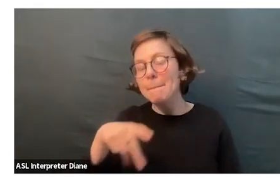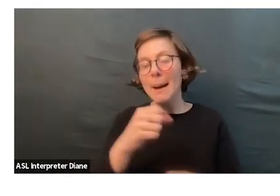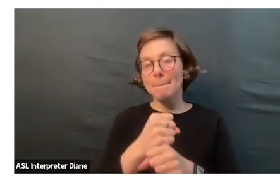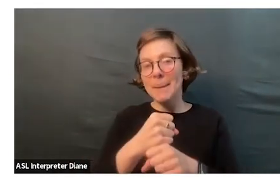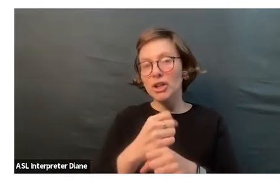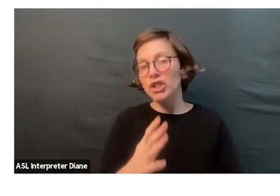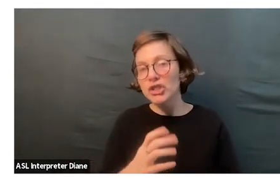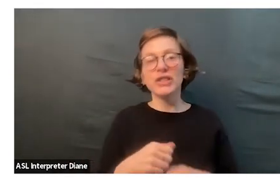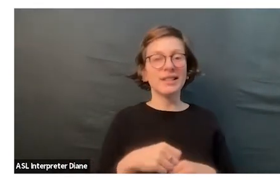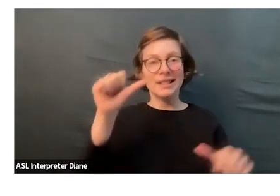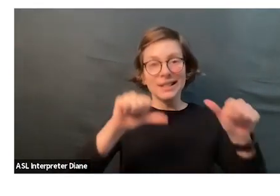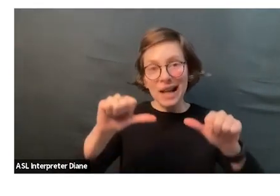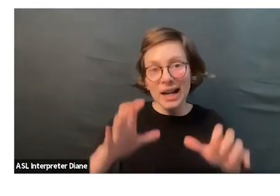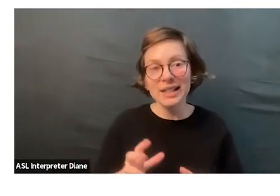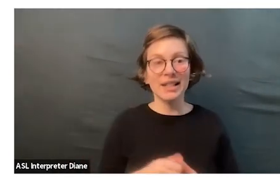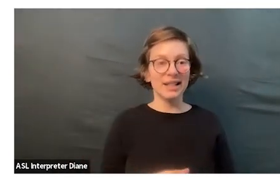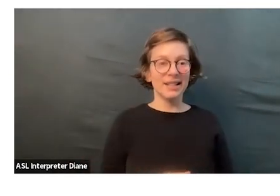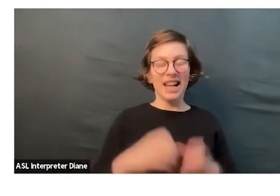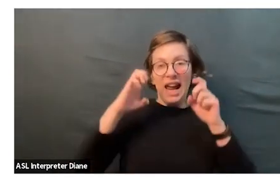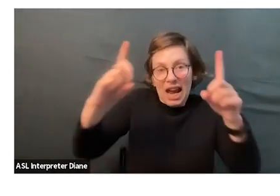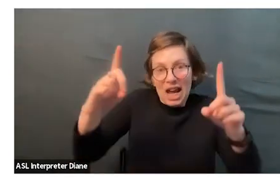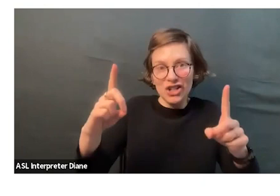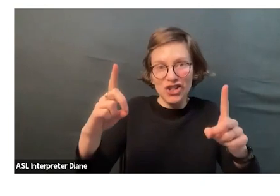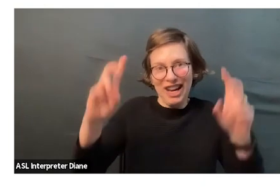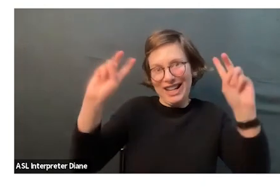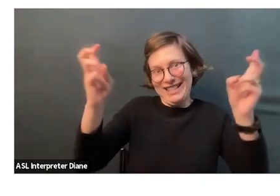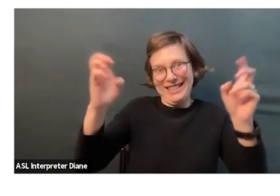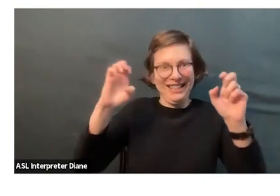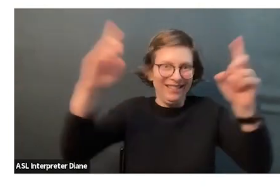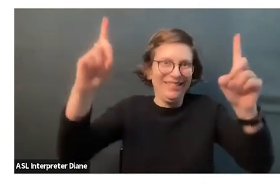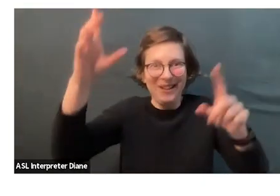mind here. The first is that this 3-year military campaign